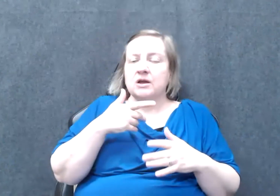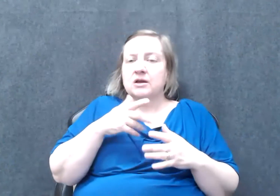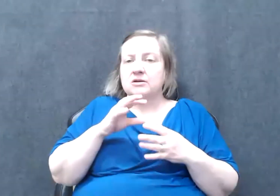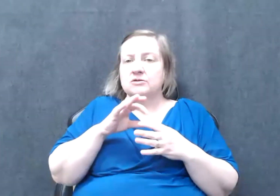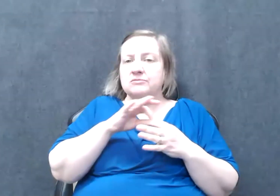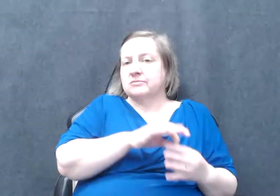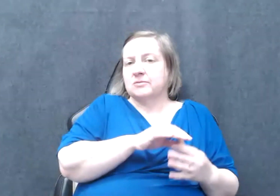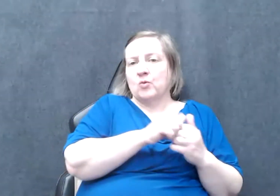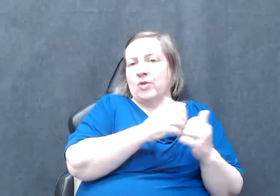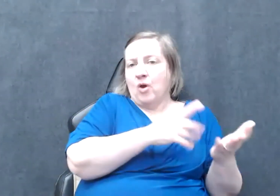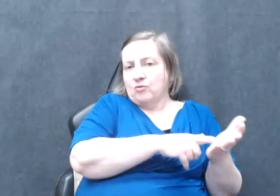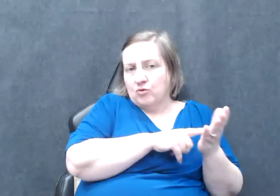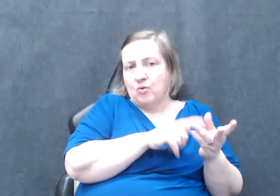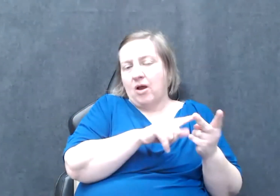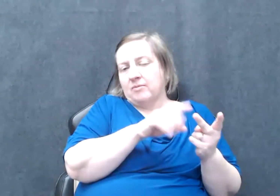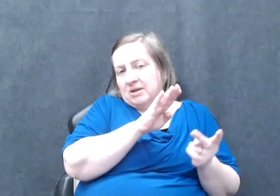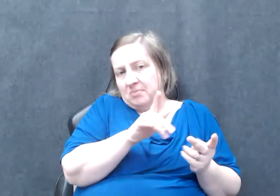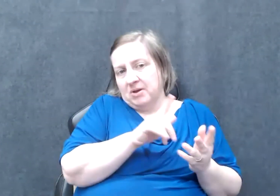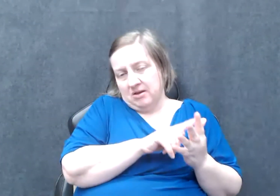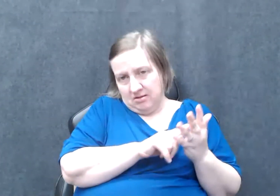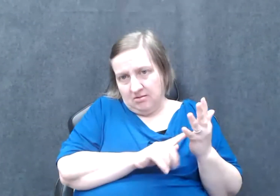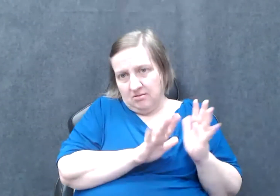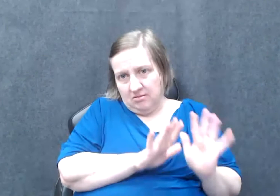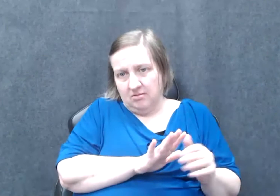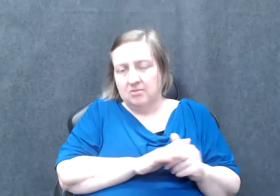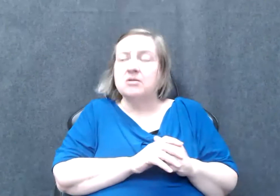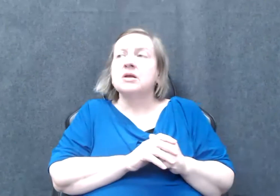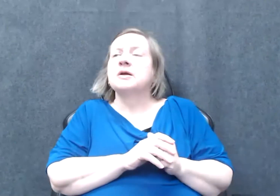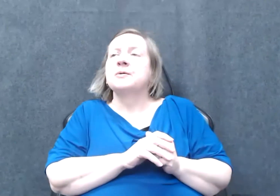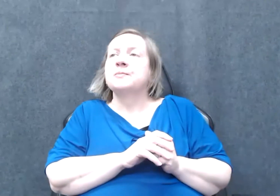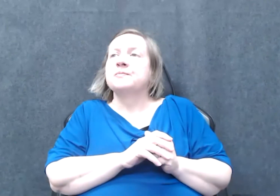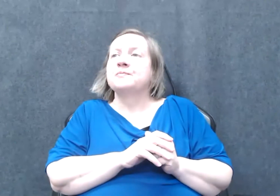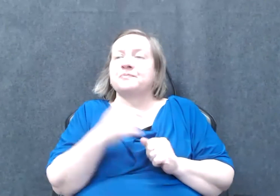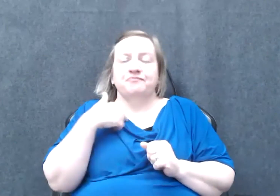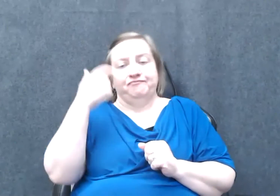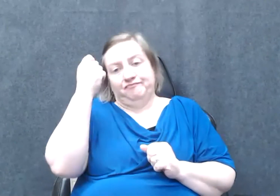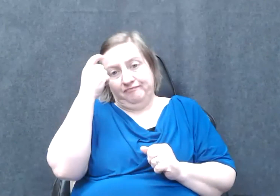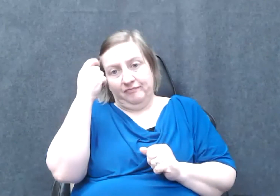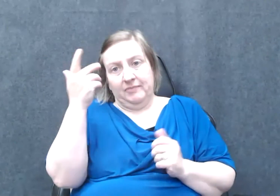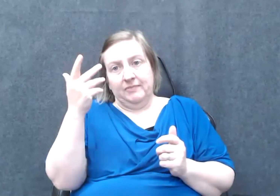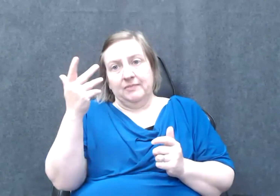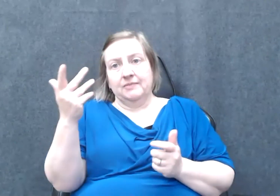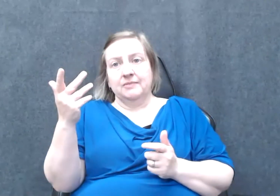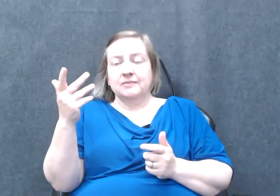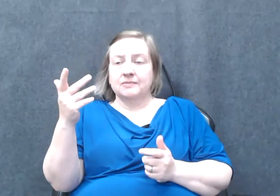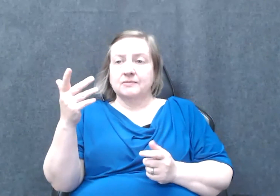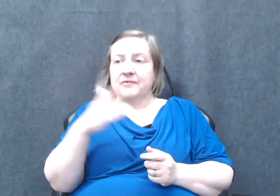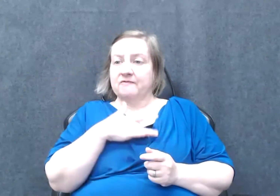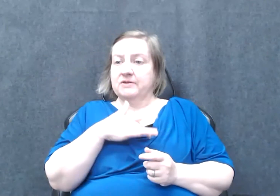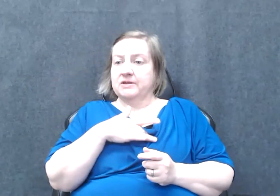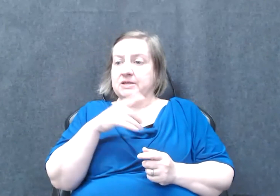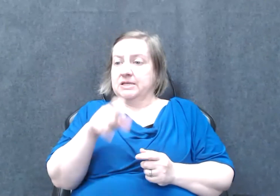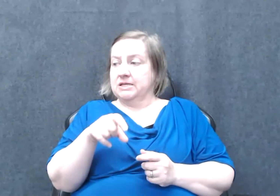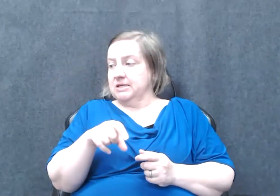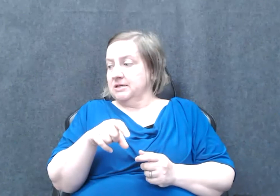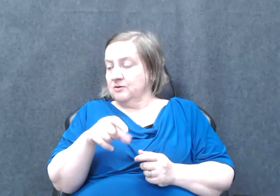the requirements in the bill. And so I understand the need to I guess